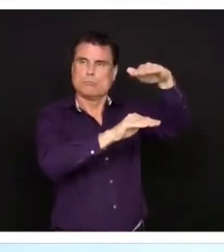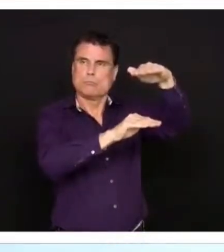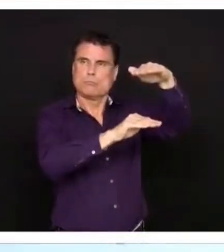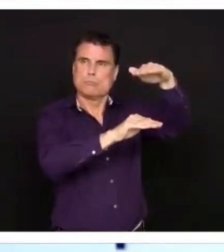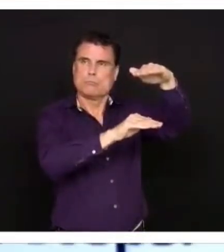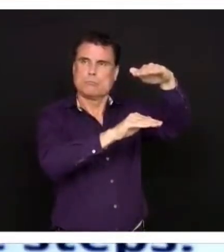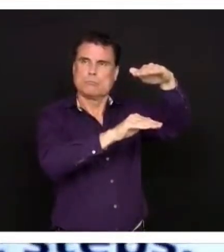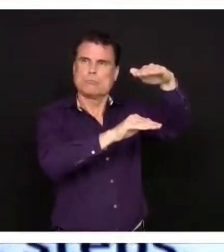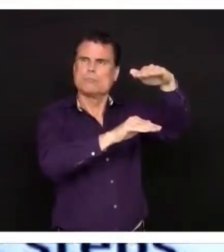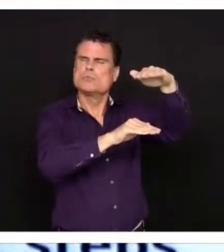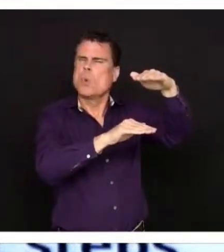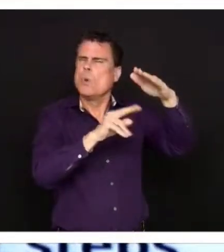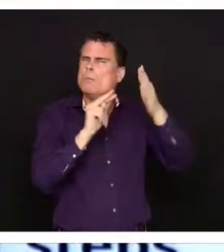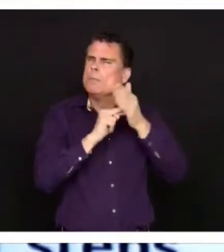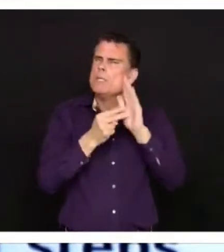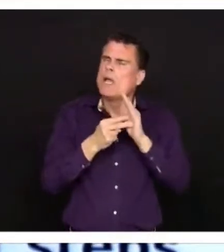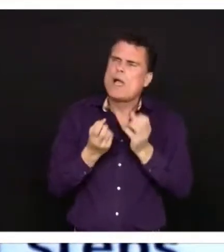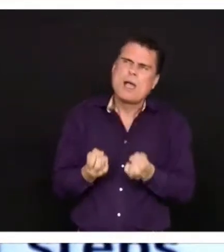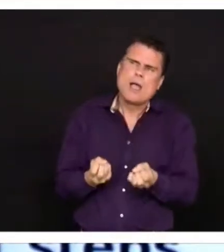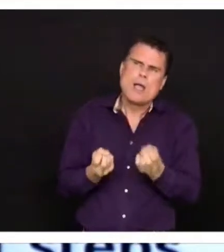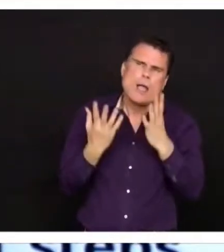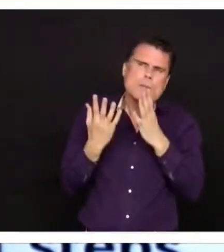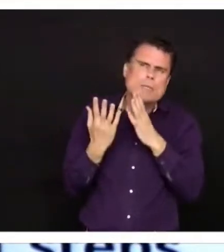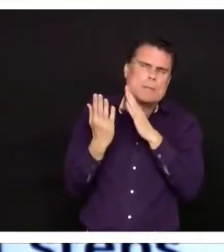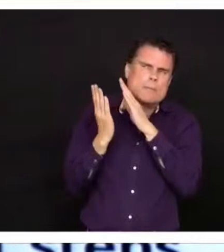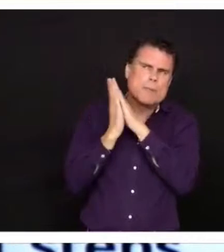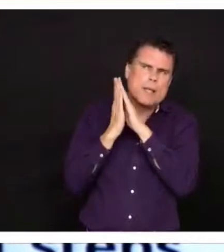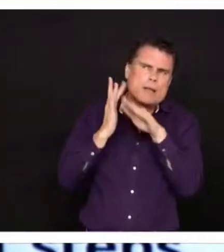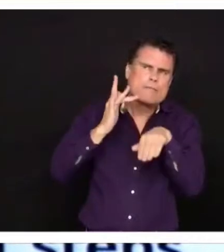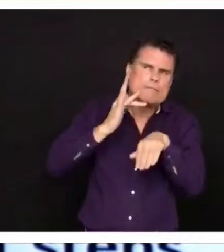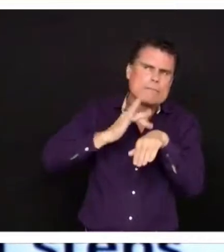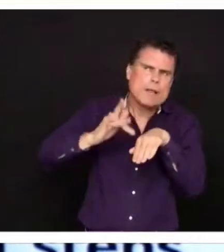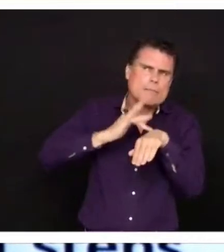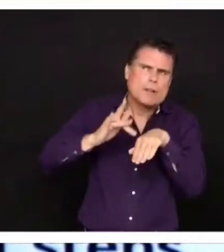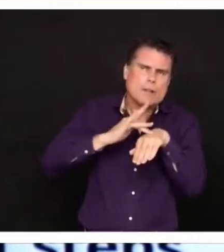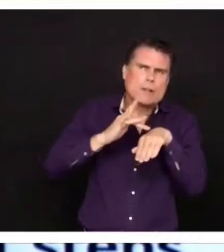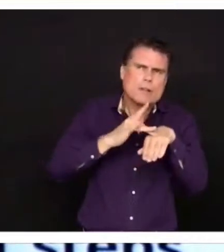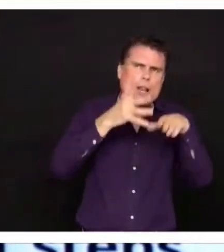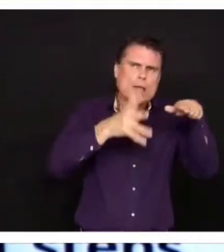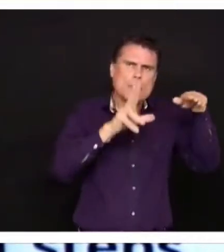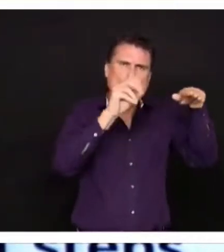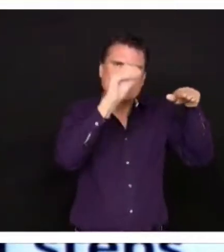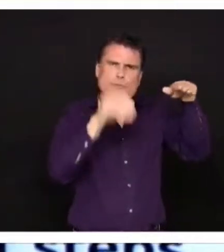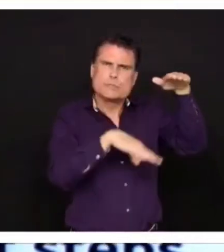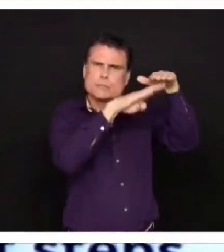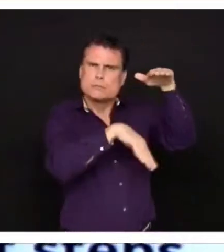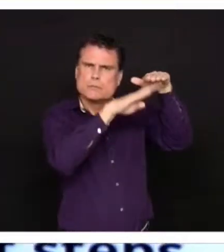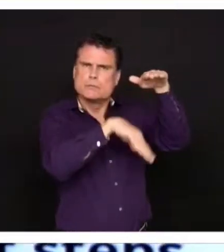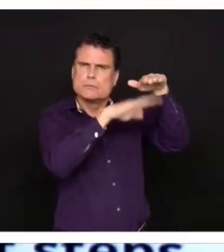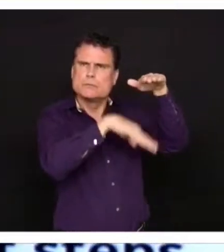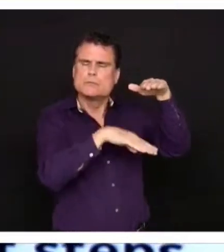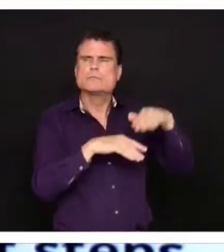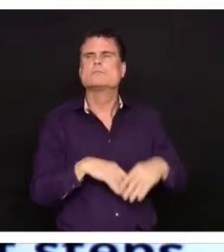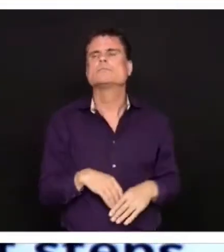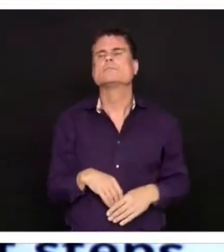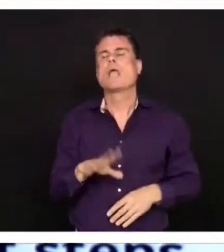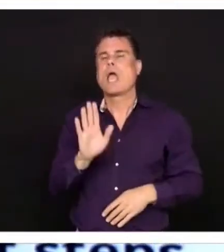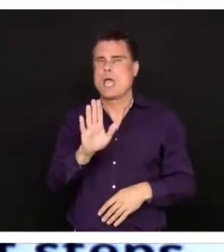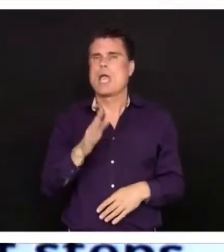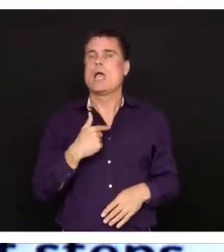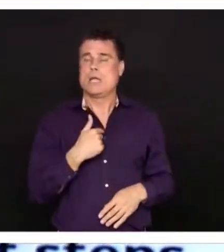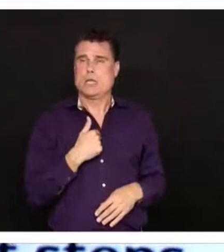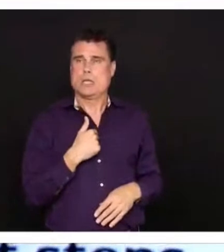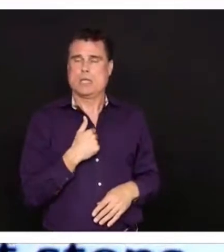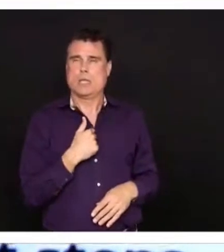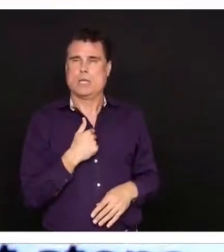Yeah, Dr. Henry would do it probably better than I would, so I'll let her finish what I start here. But just to